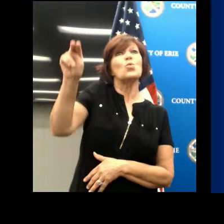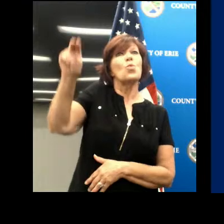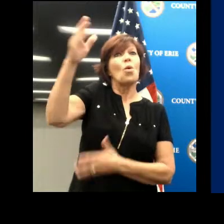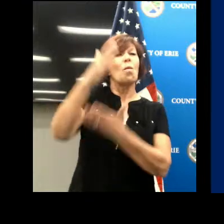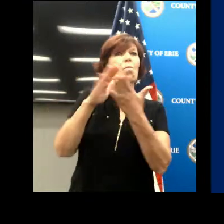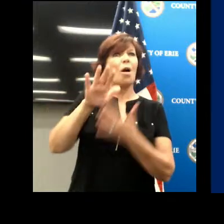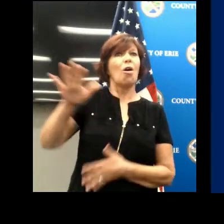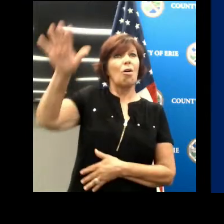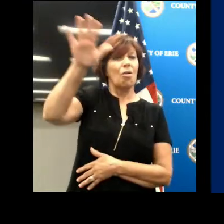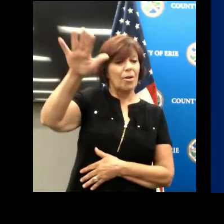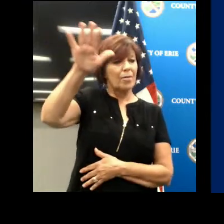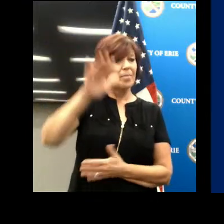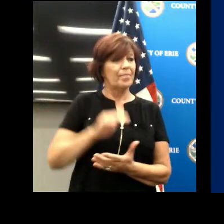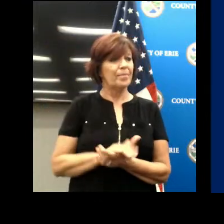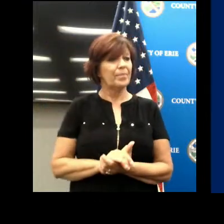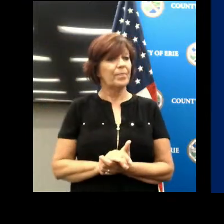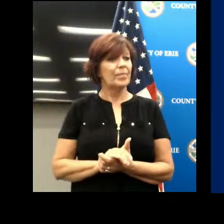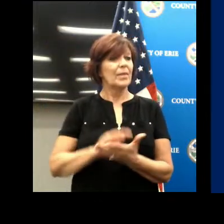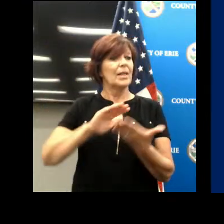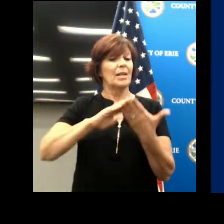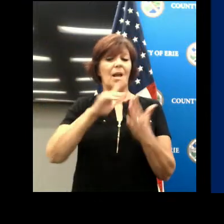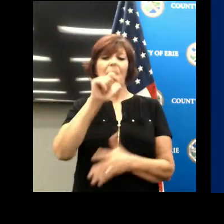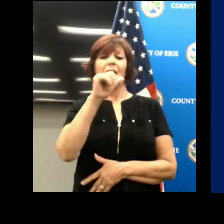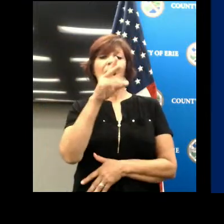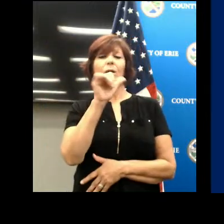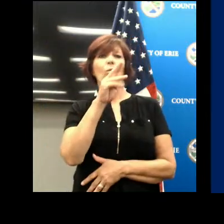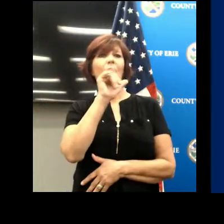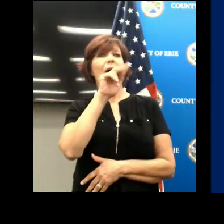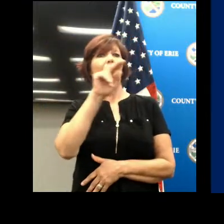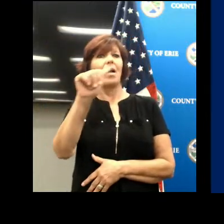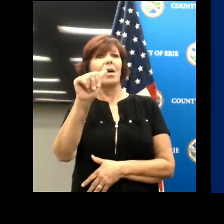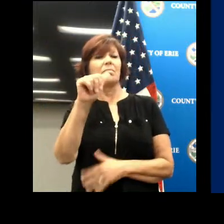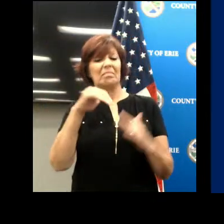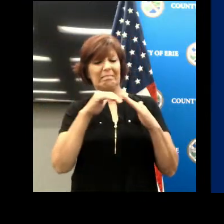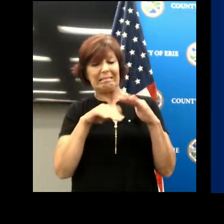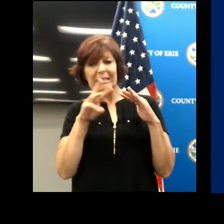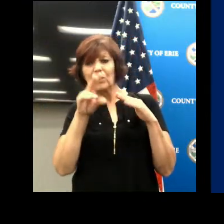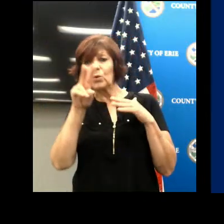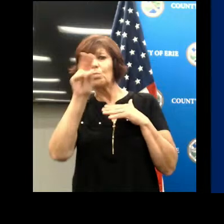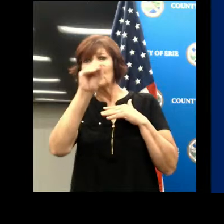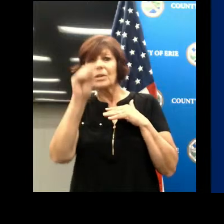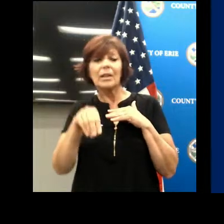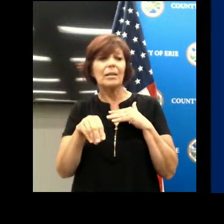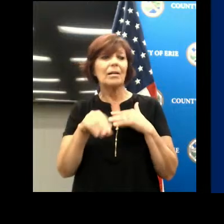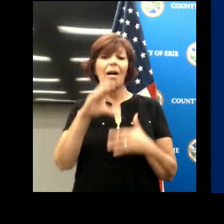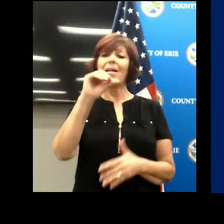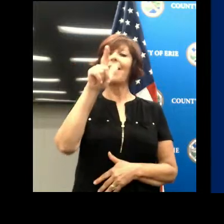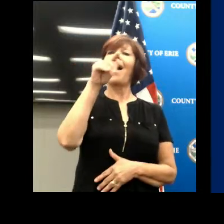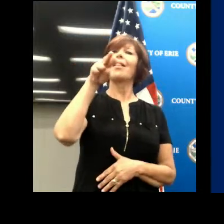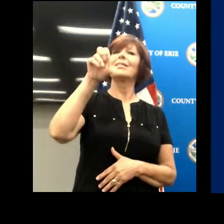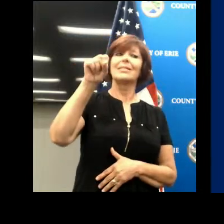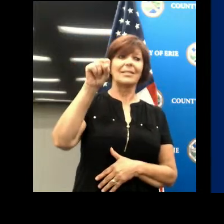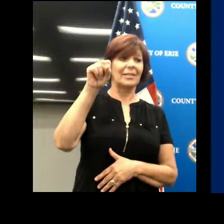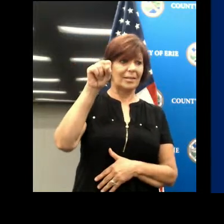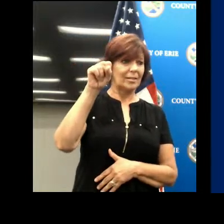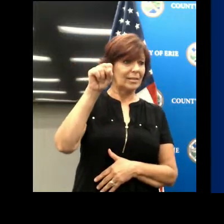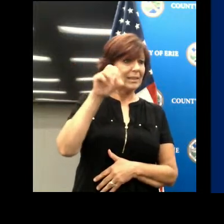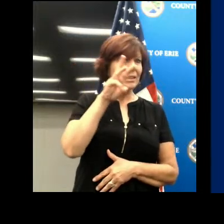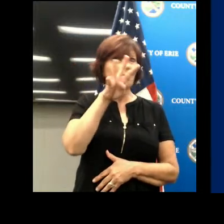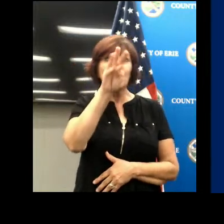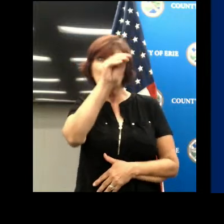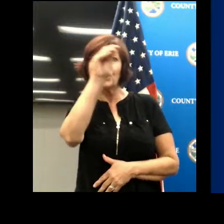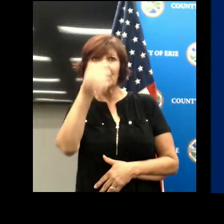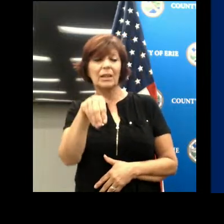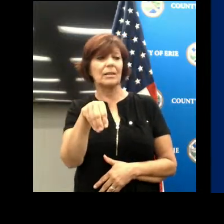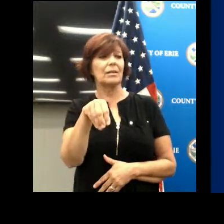of Erie County. The city of Lackawanna, a little less than 62%. Town of Collins, southern part of Erie County,